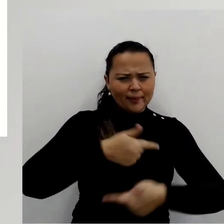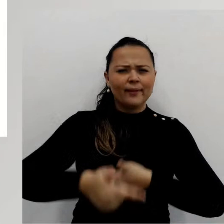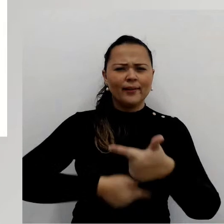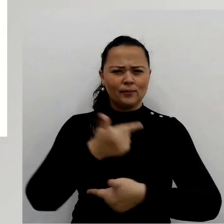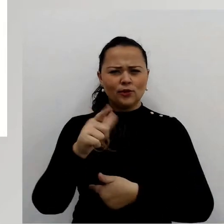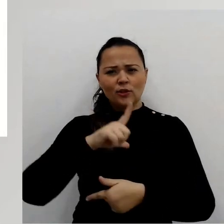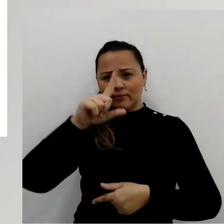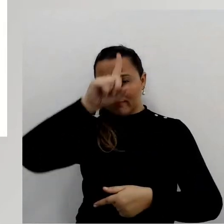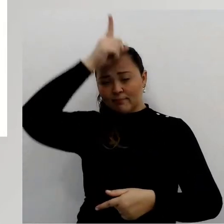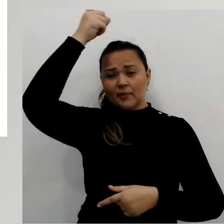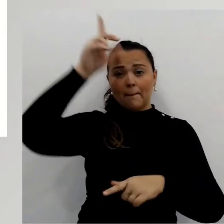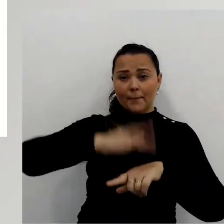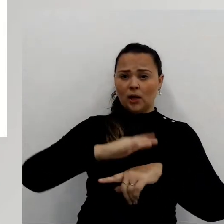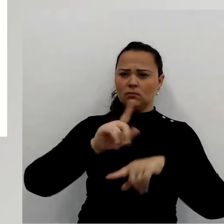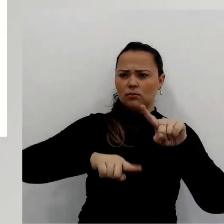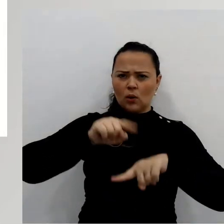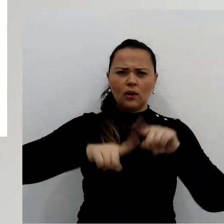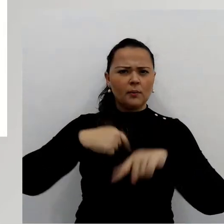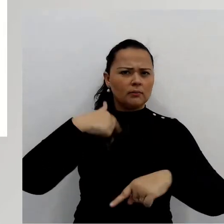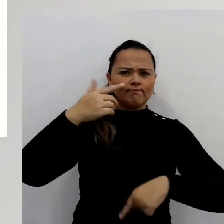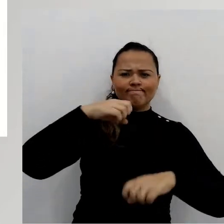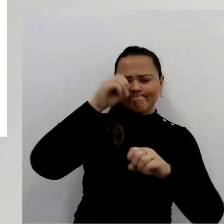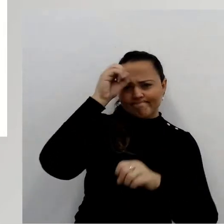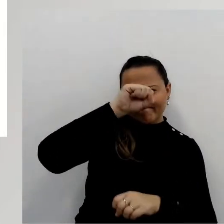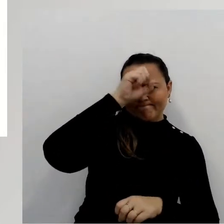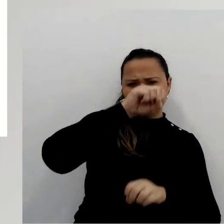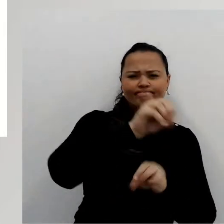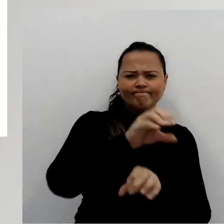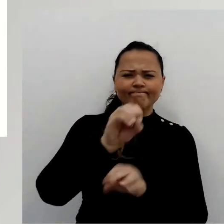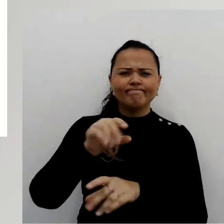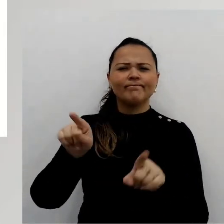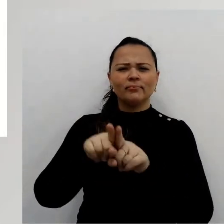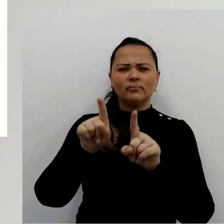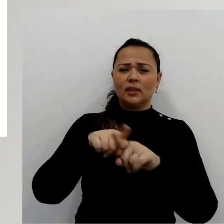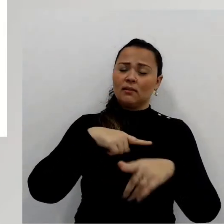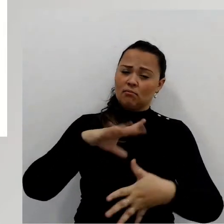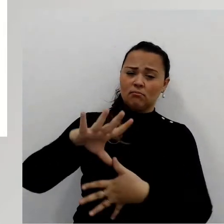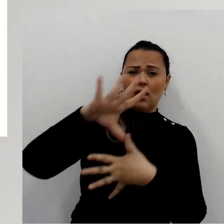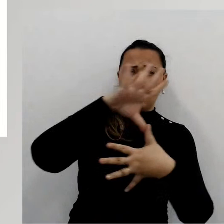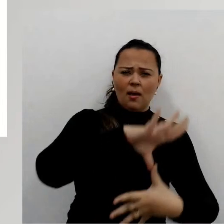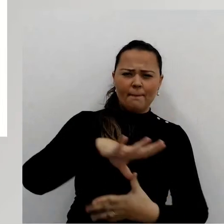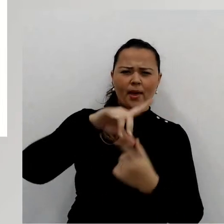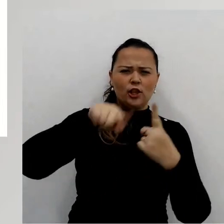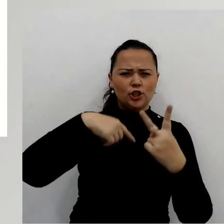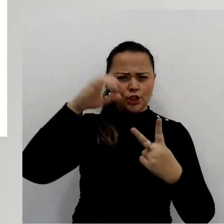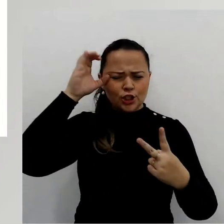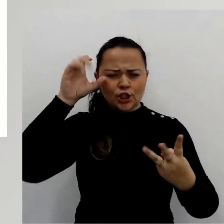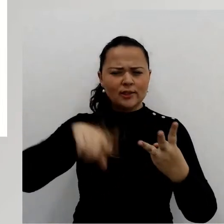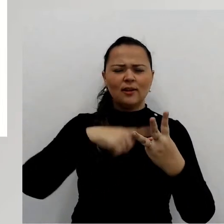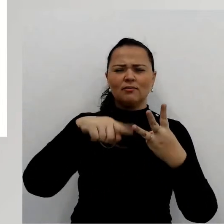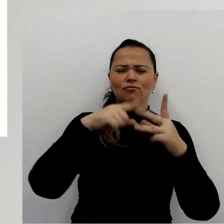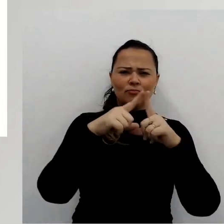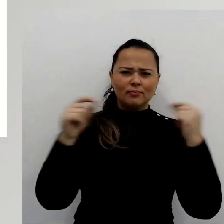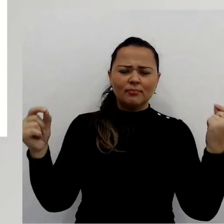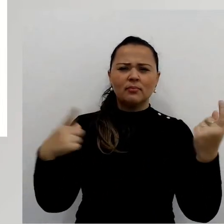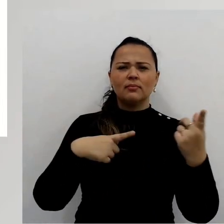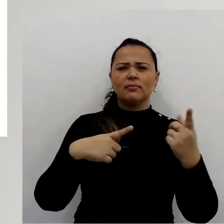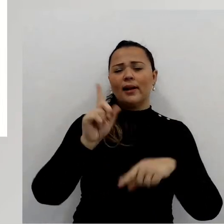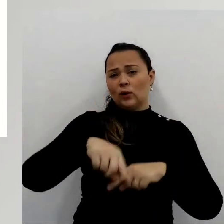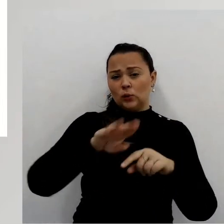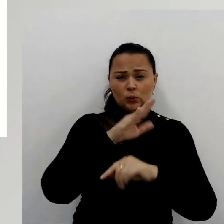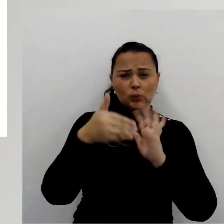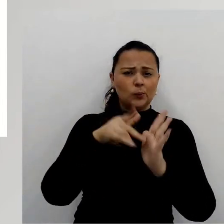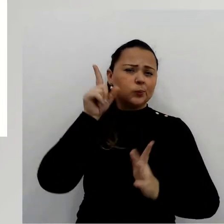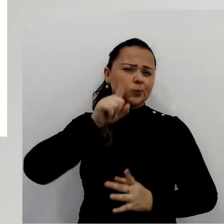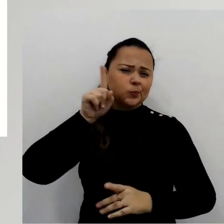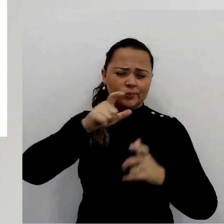it in Latin America. We're doing it in China and Asia. We're doing it in Europe and of course in the US. So we're trying to get the message out and